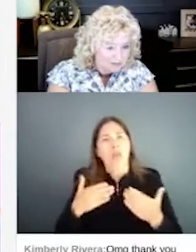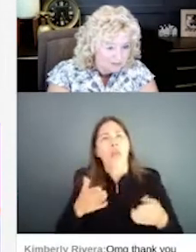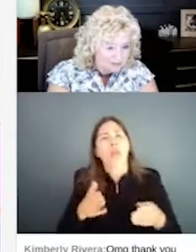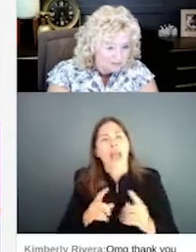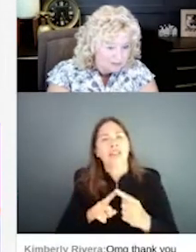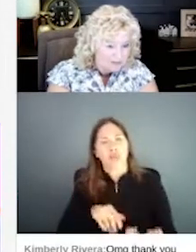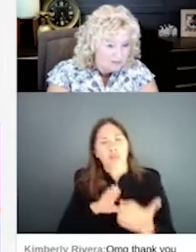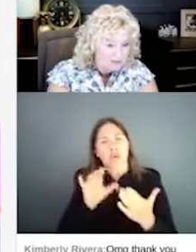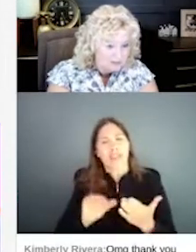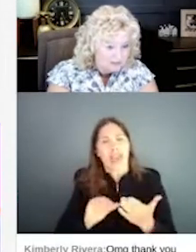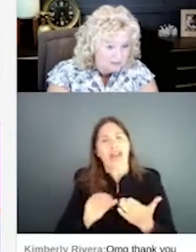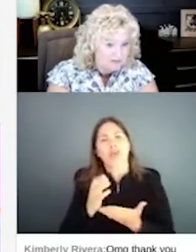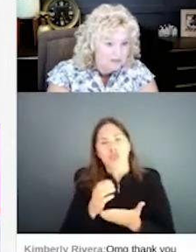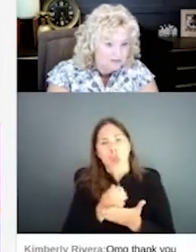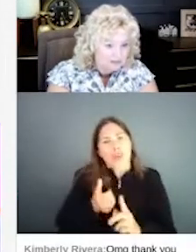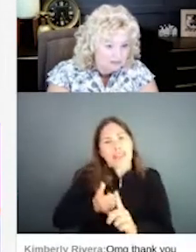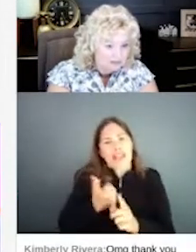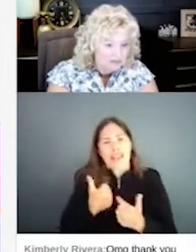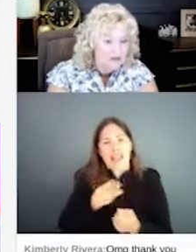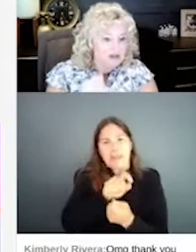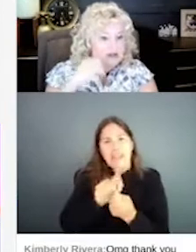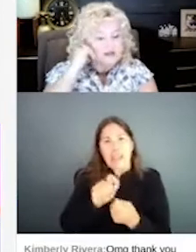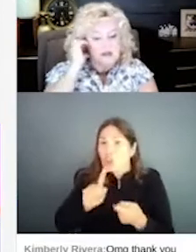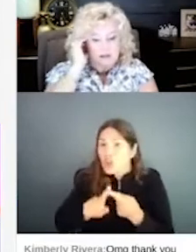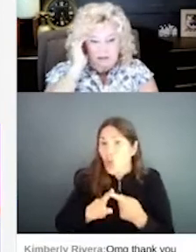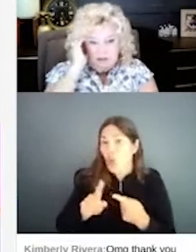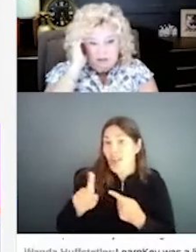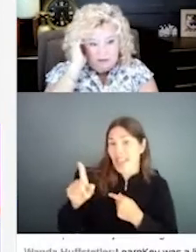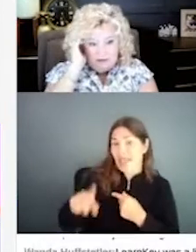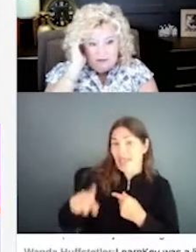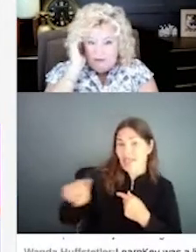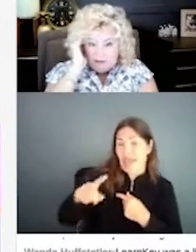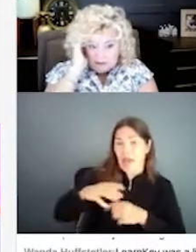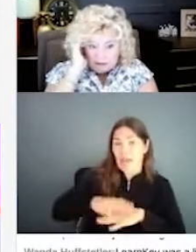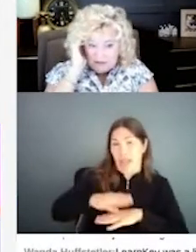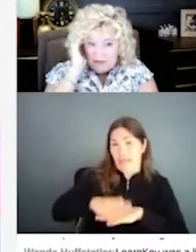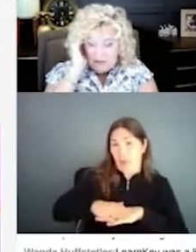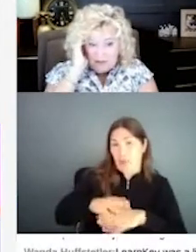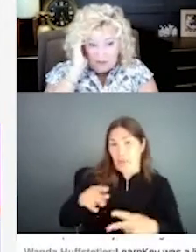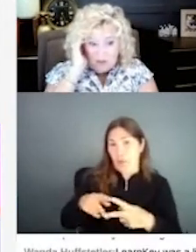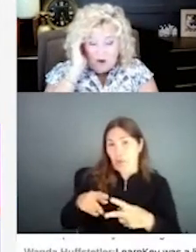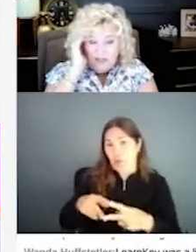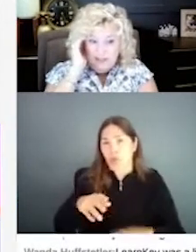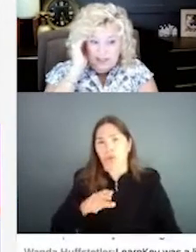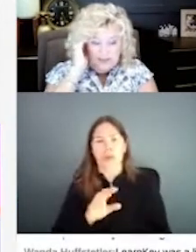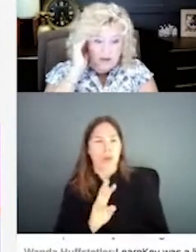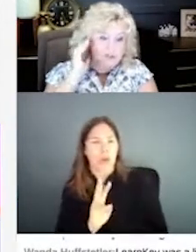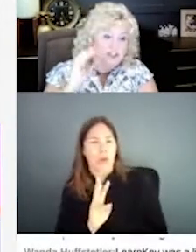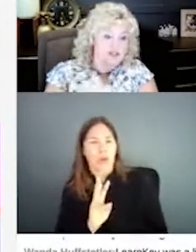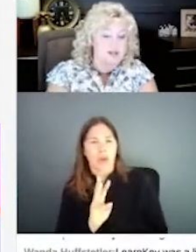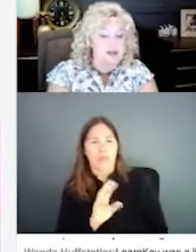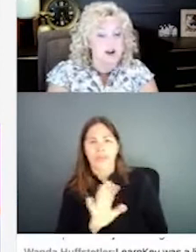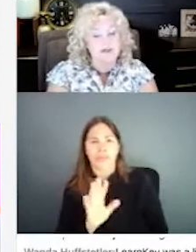course, but anything specific to their platforms? Wanda did have a question or